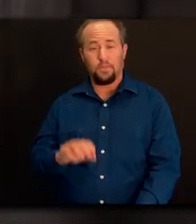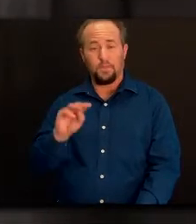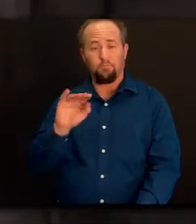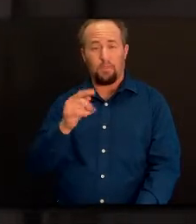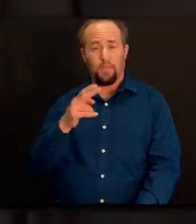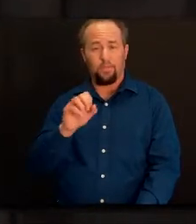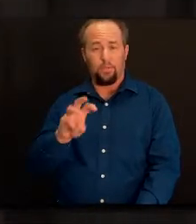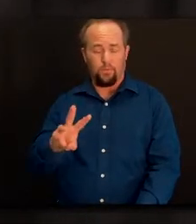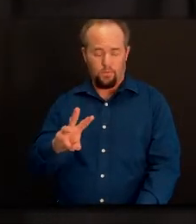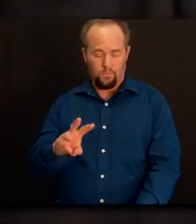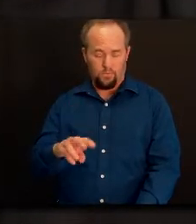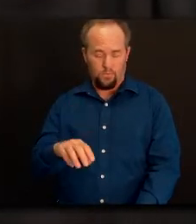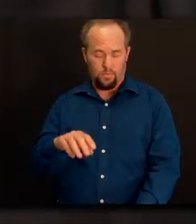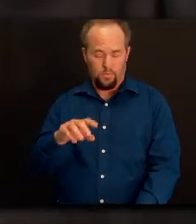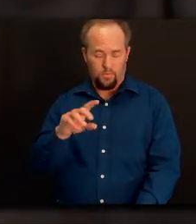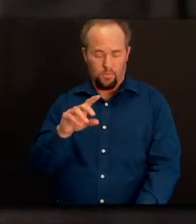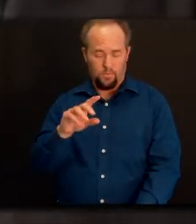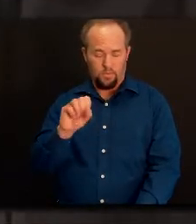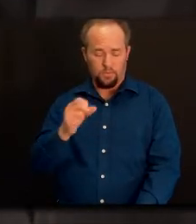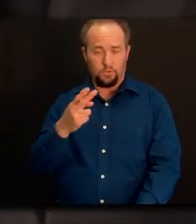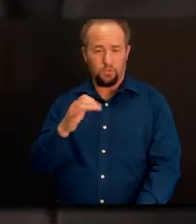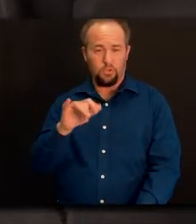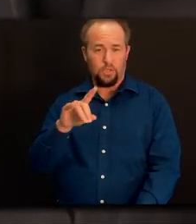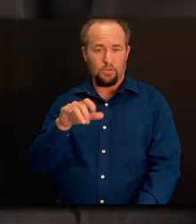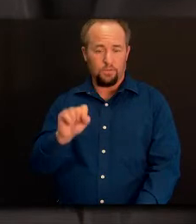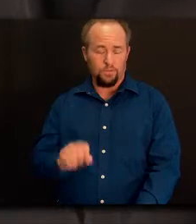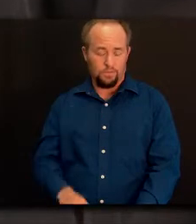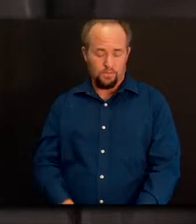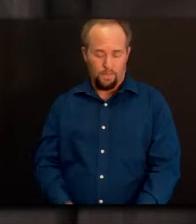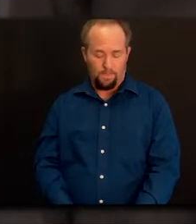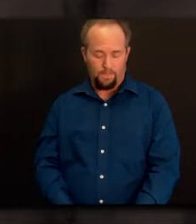Matthew Dongroy Shields.